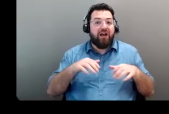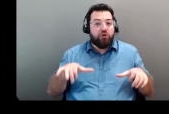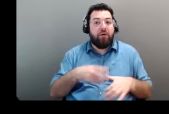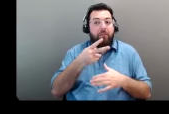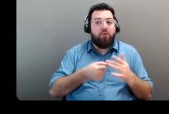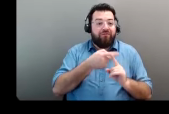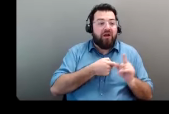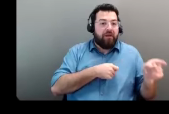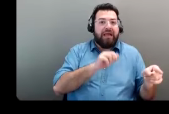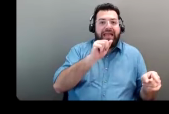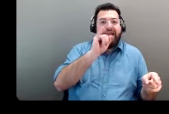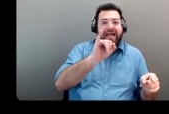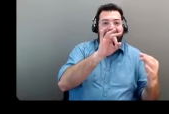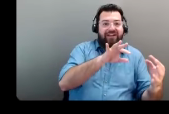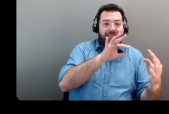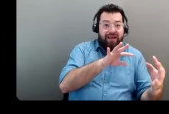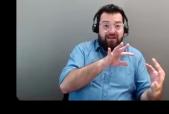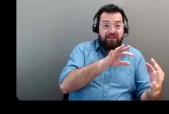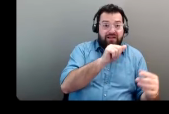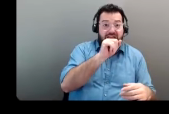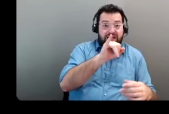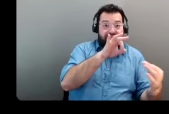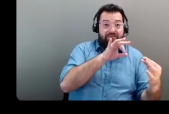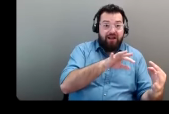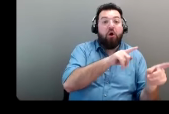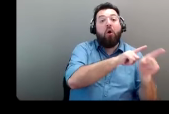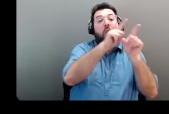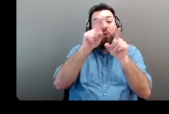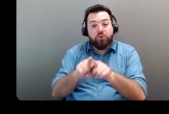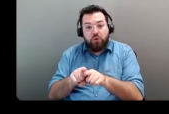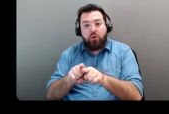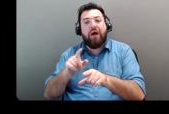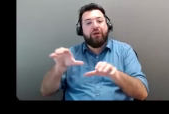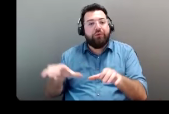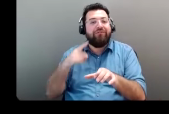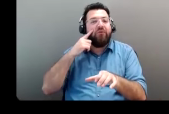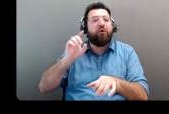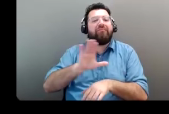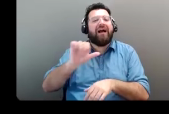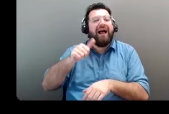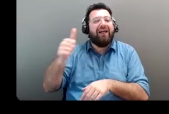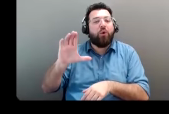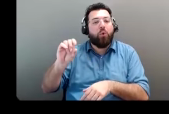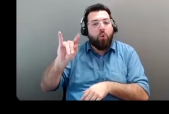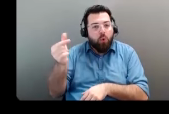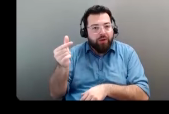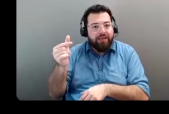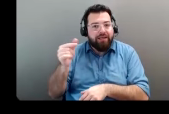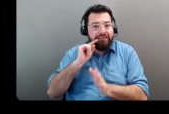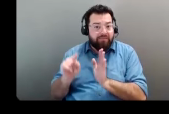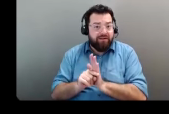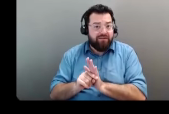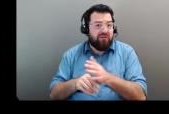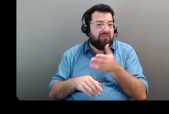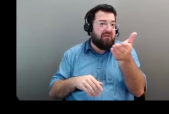AI perspective when the sessions for the reviews, but I also do it for their other coding assignments. And so I don't know, Breanna, anything